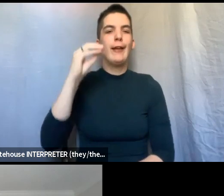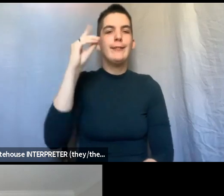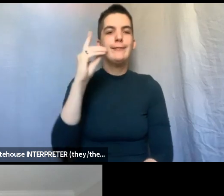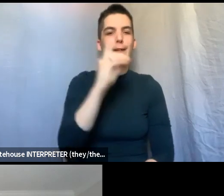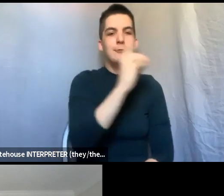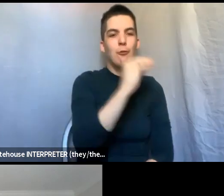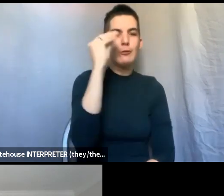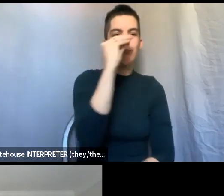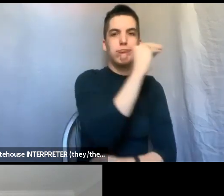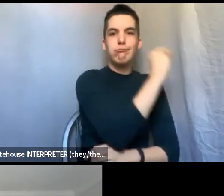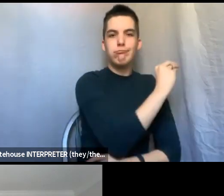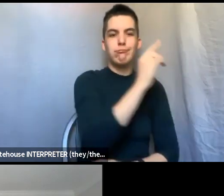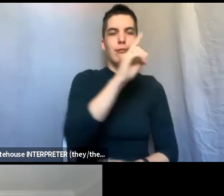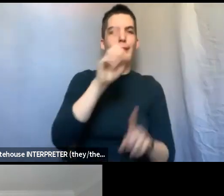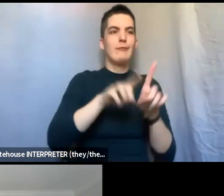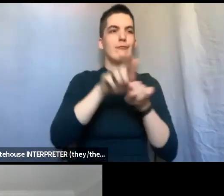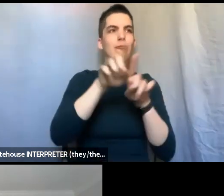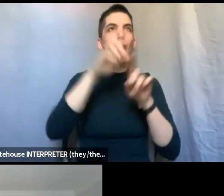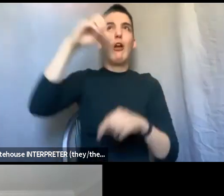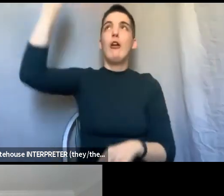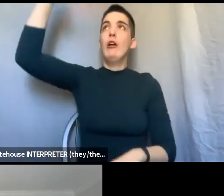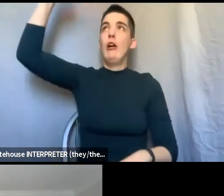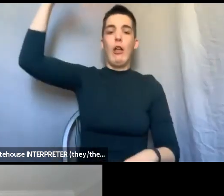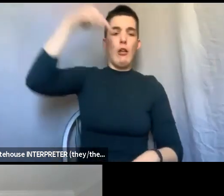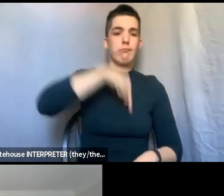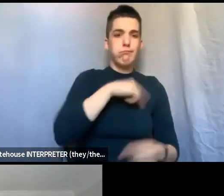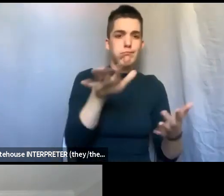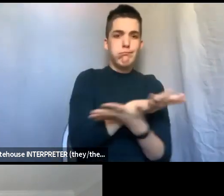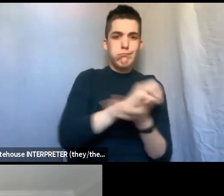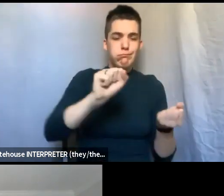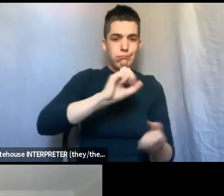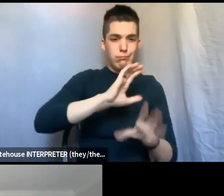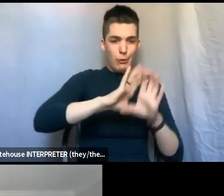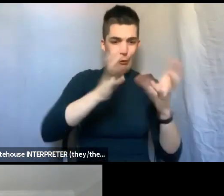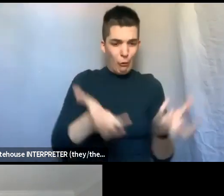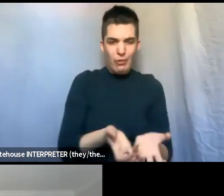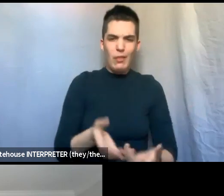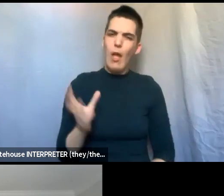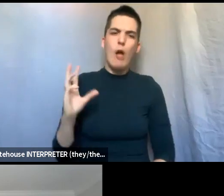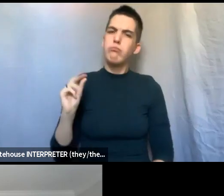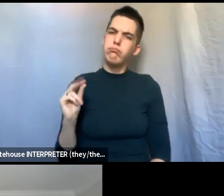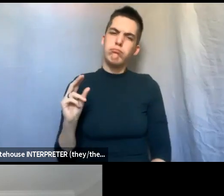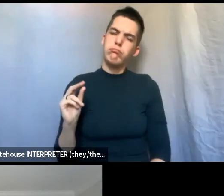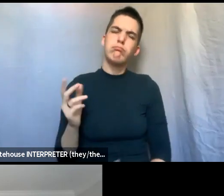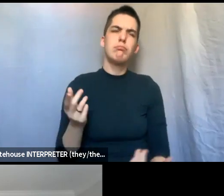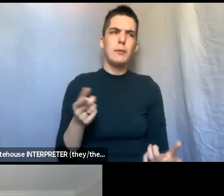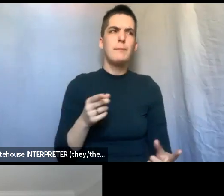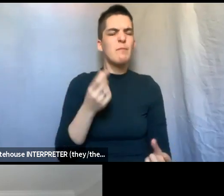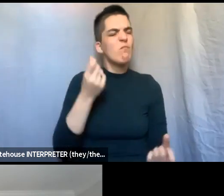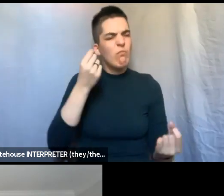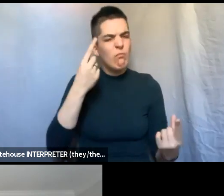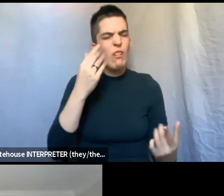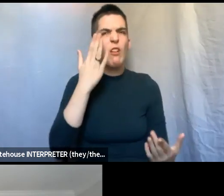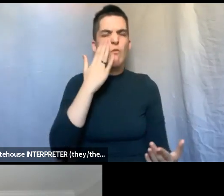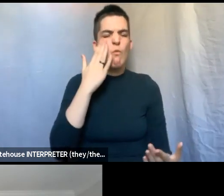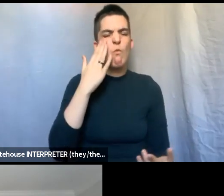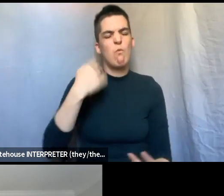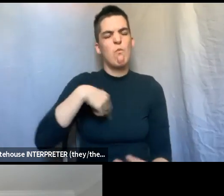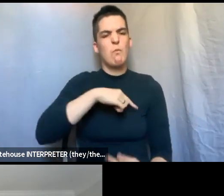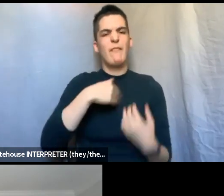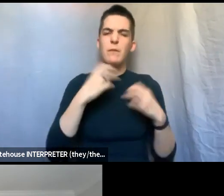virus. We have made and produced hundreds of vaccines in the United States, and I have to believe that we